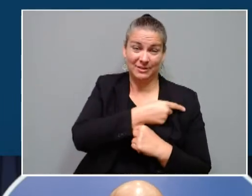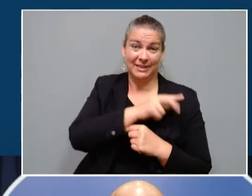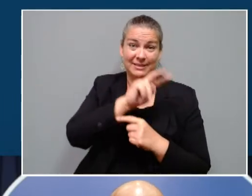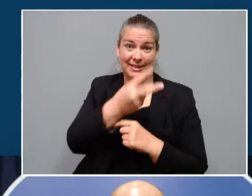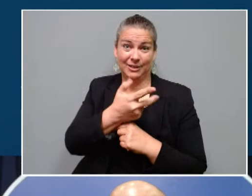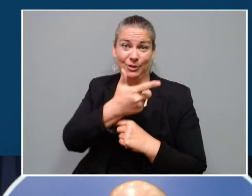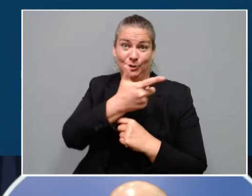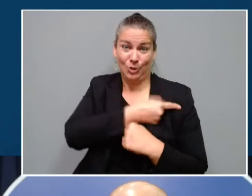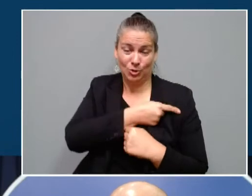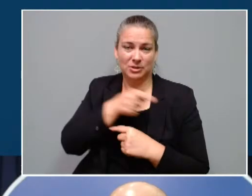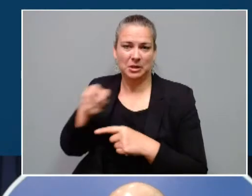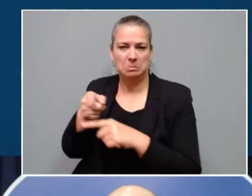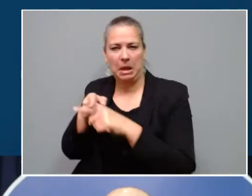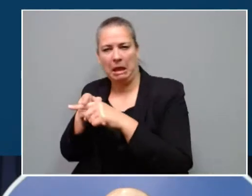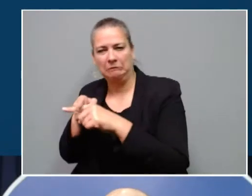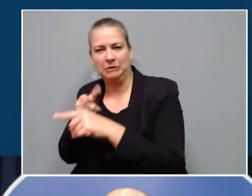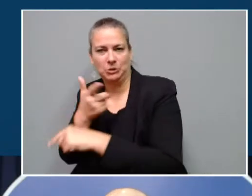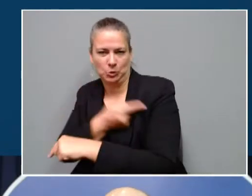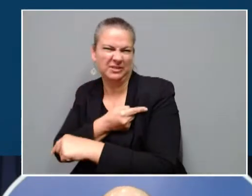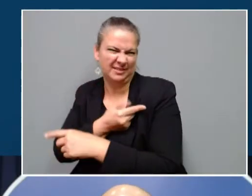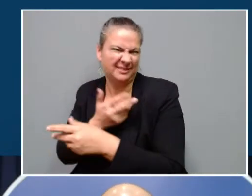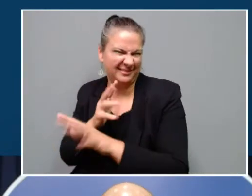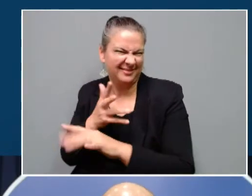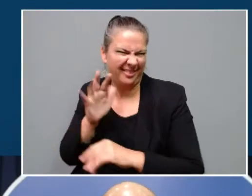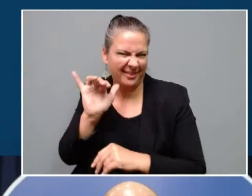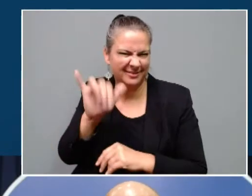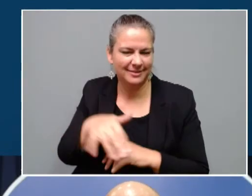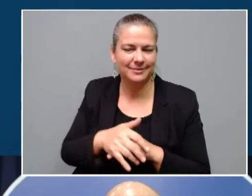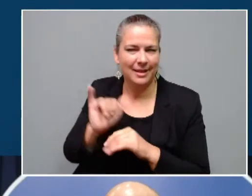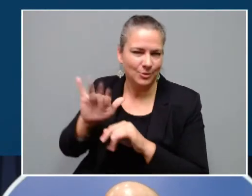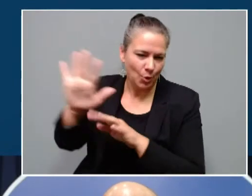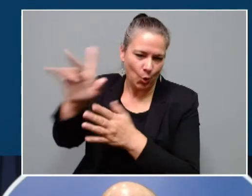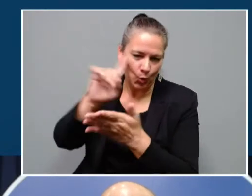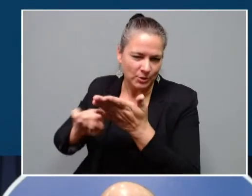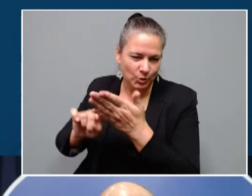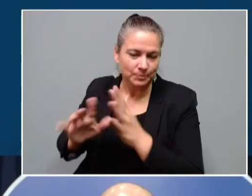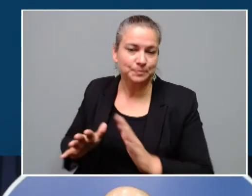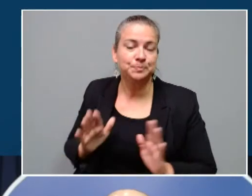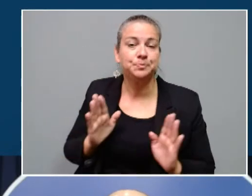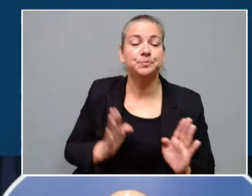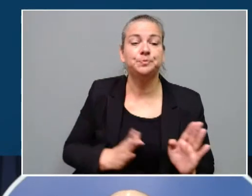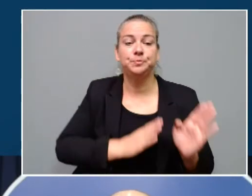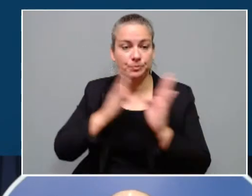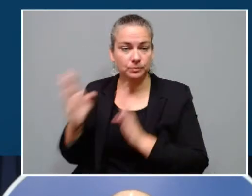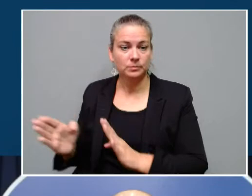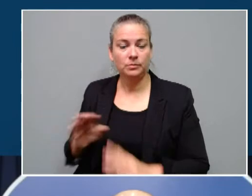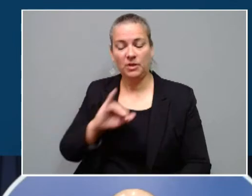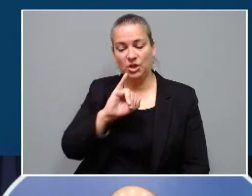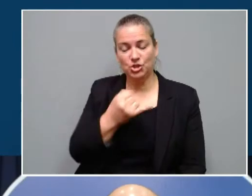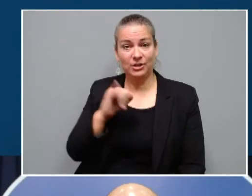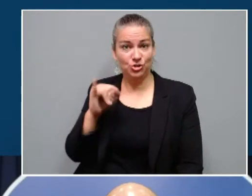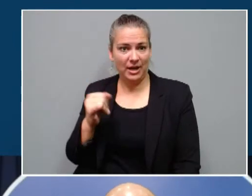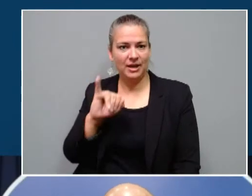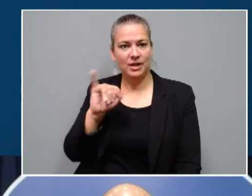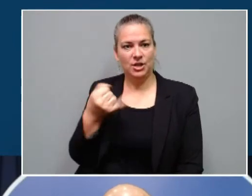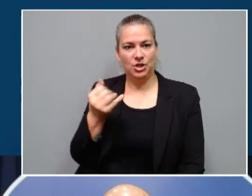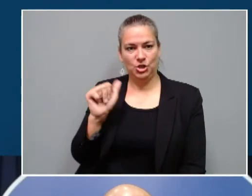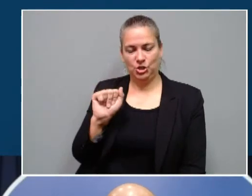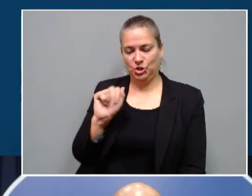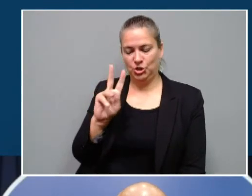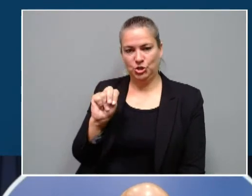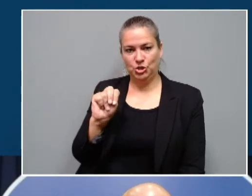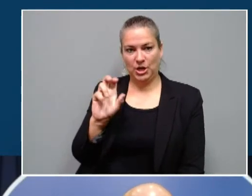what the research was based on. Next slide, Jim. The J&J or Janssen vaccine. That That's